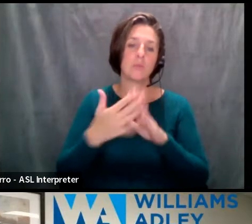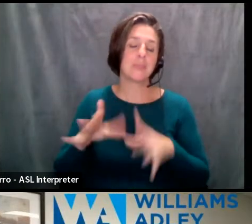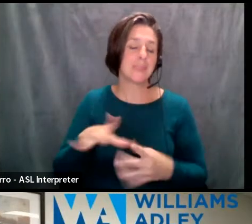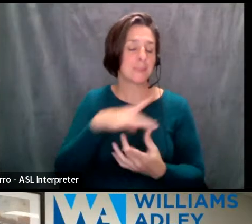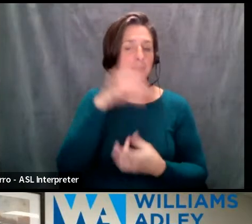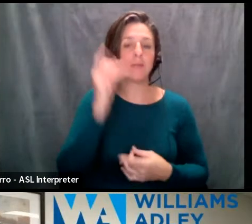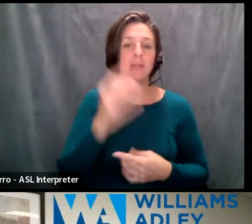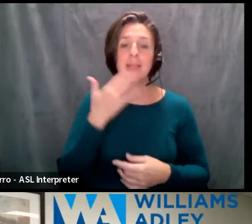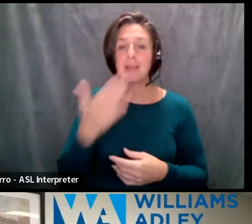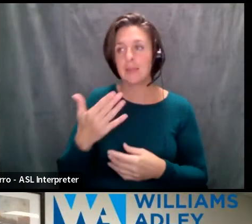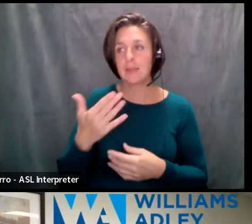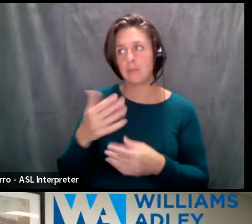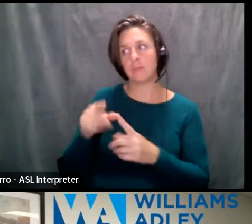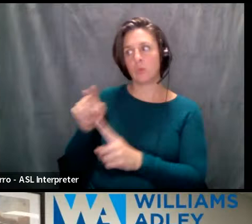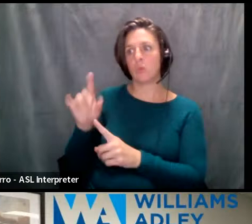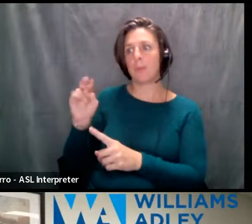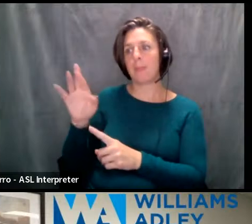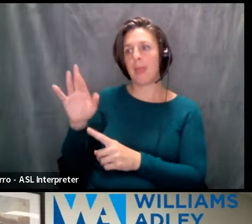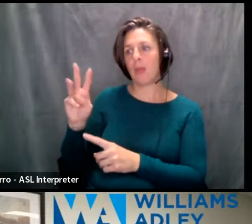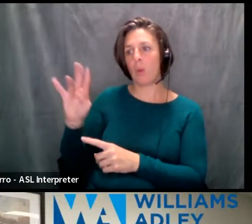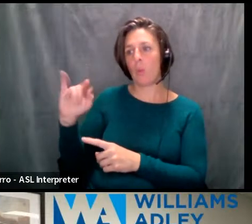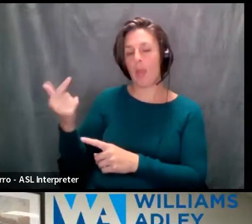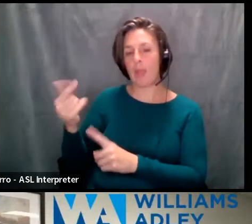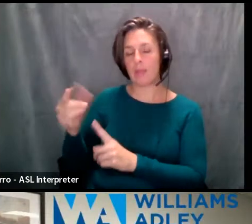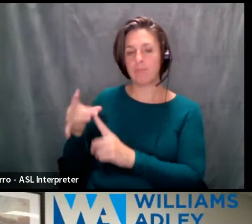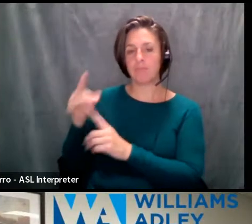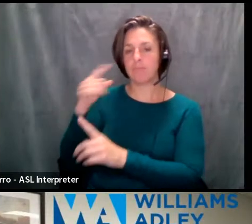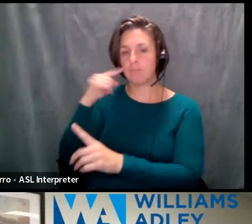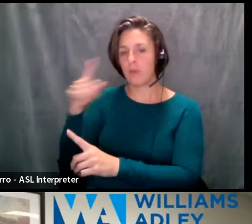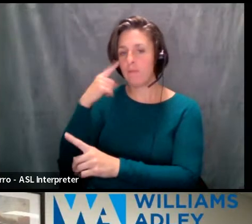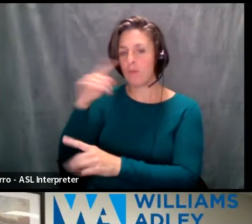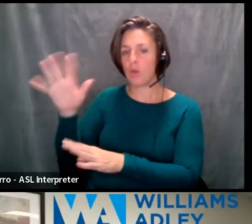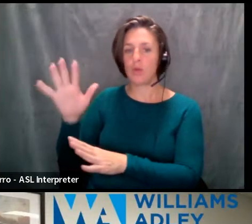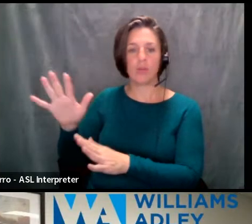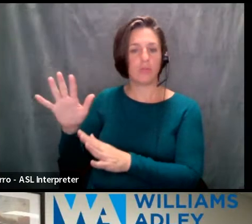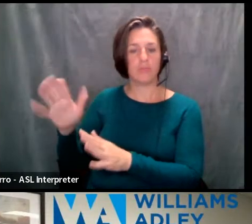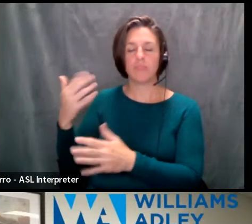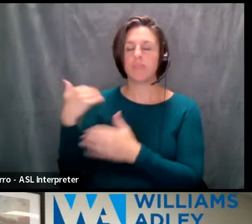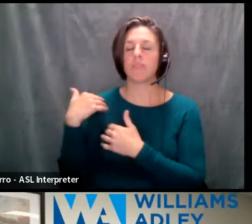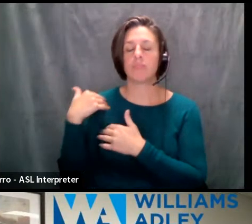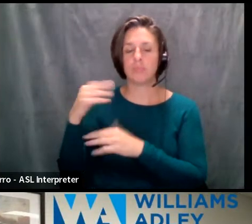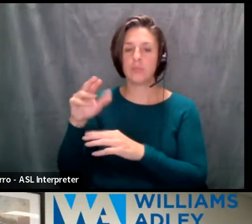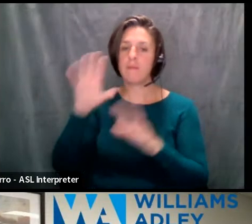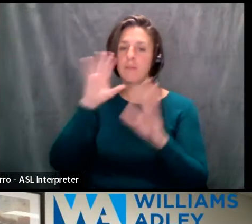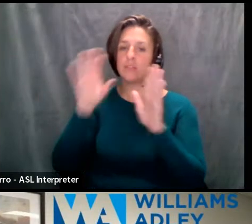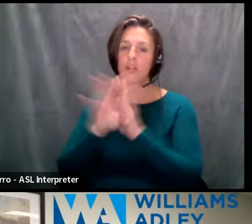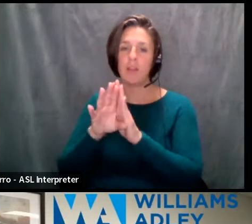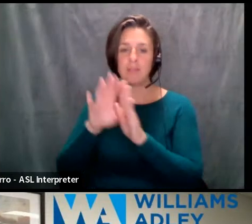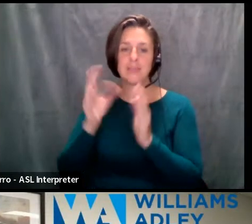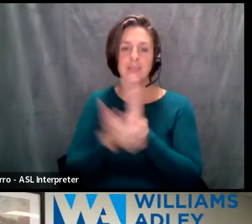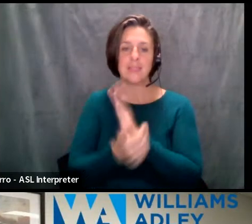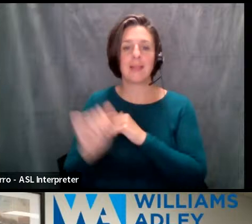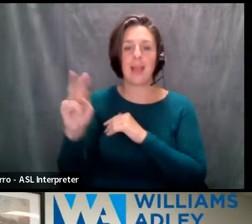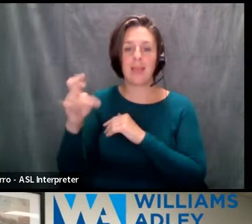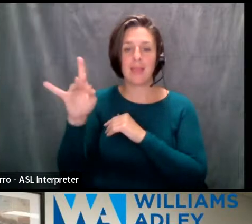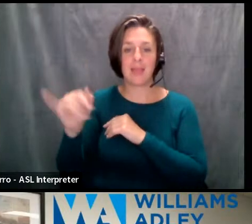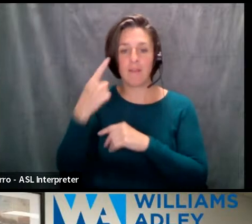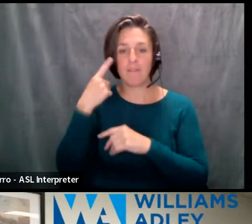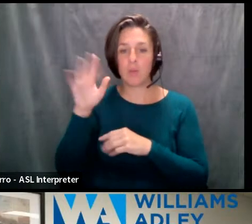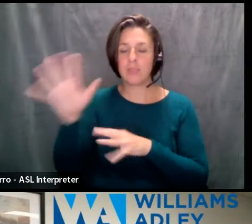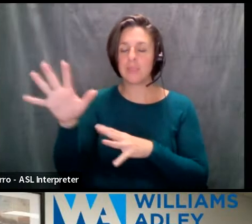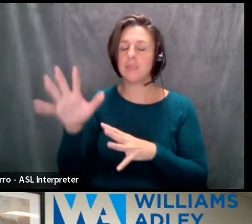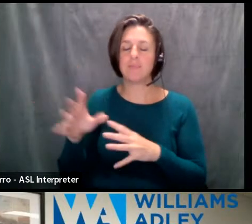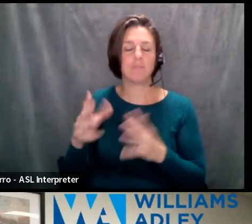to Mary Wang for her reliable photography skills, Anthony for his invaluable